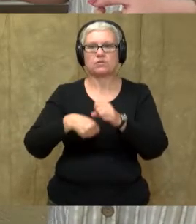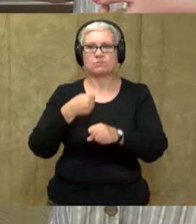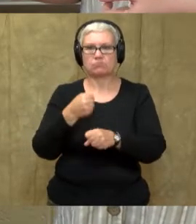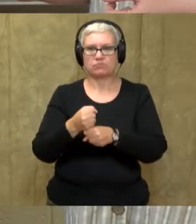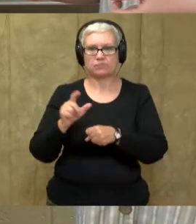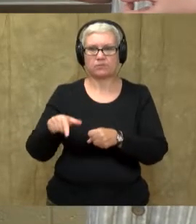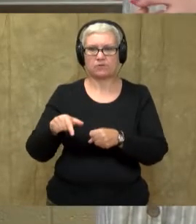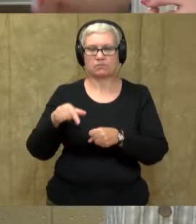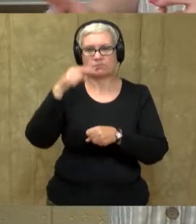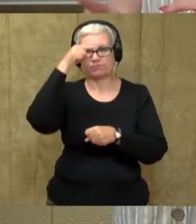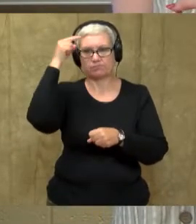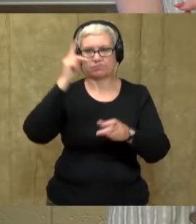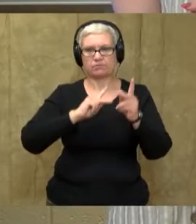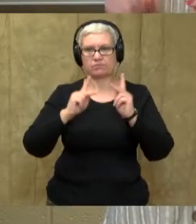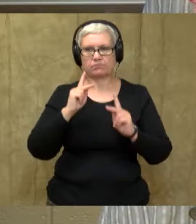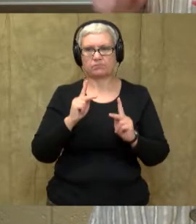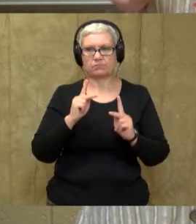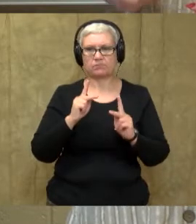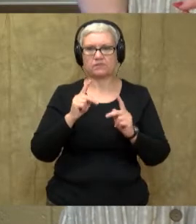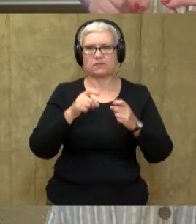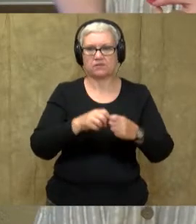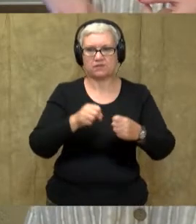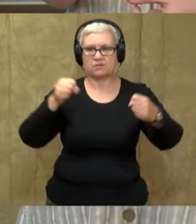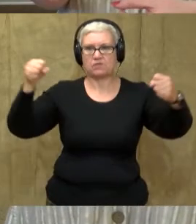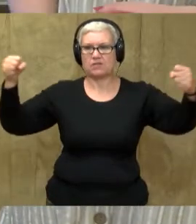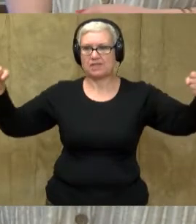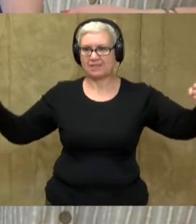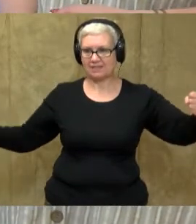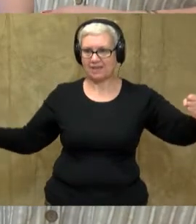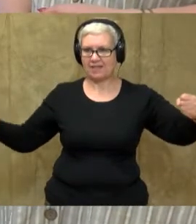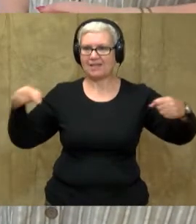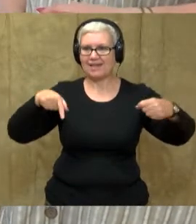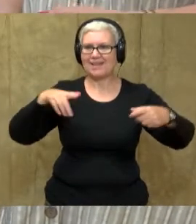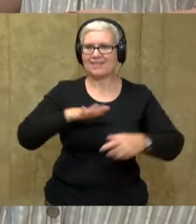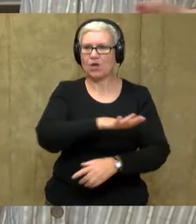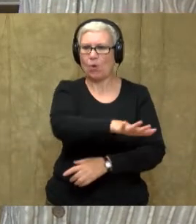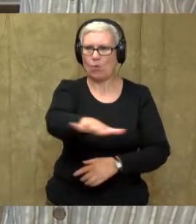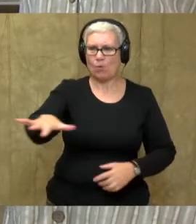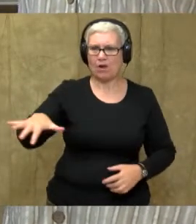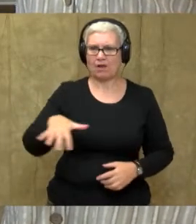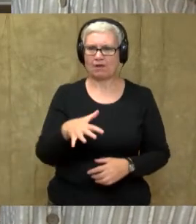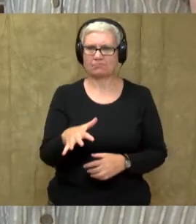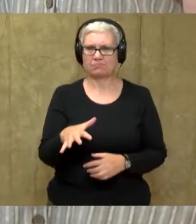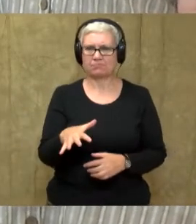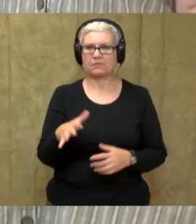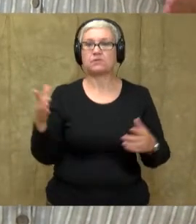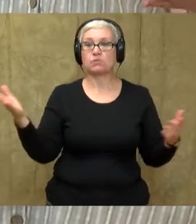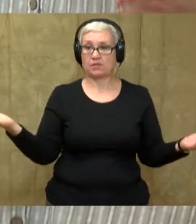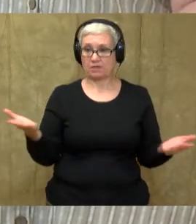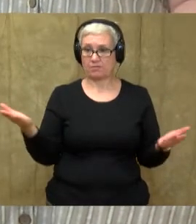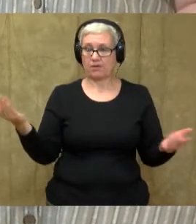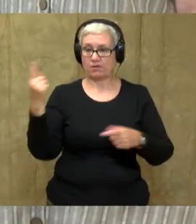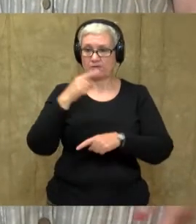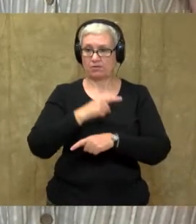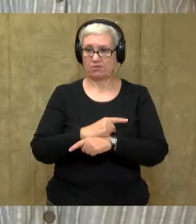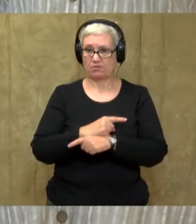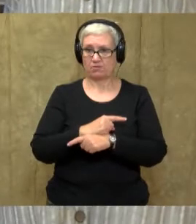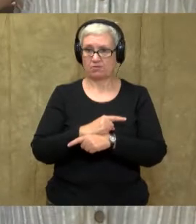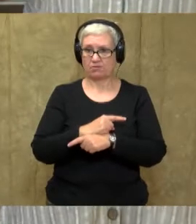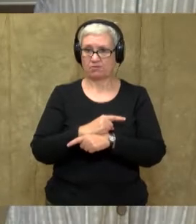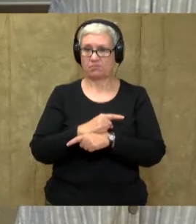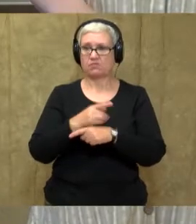and finds himself in exile in his own land. And so we've come here today to dramatize